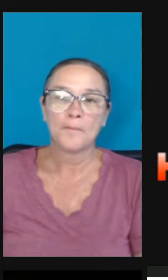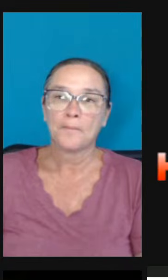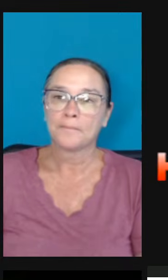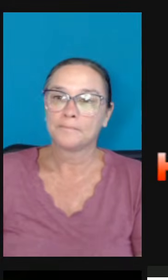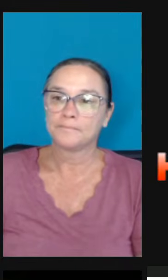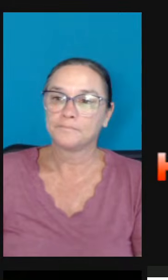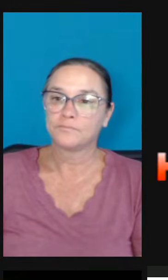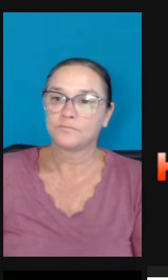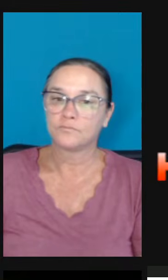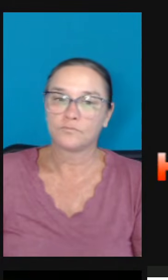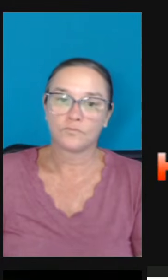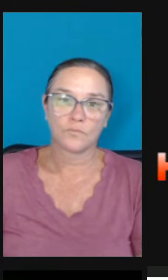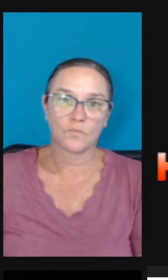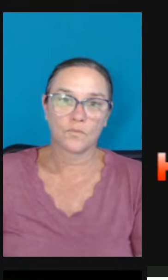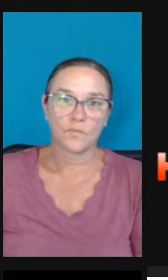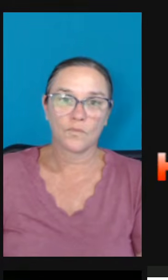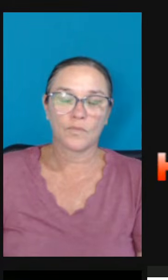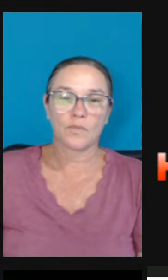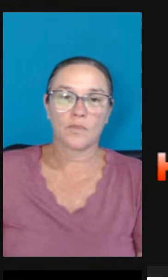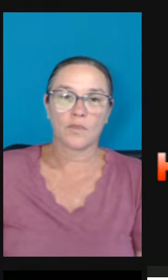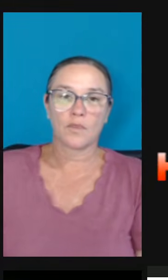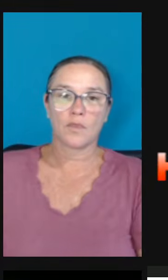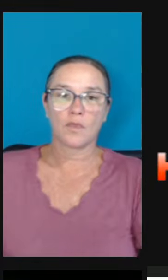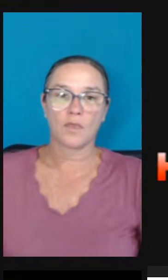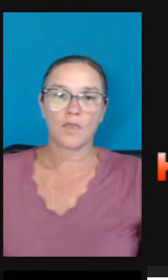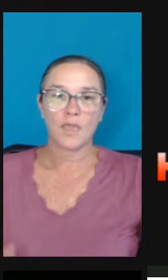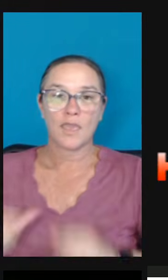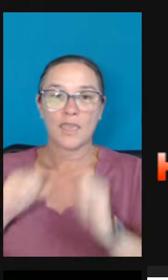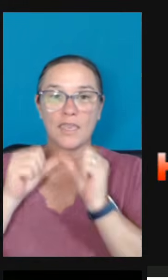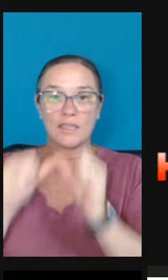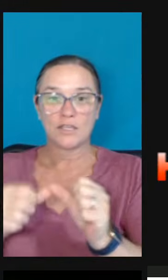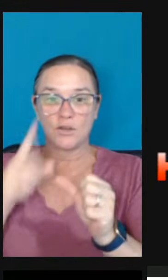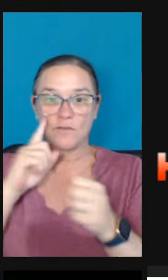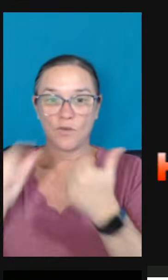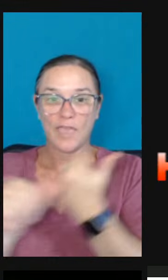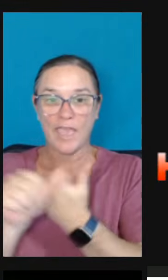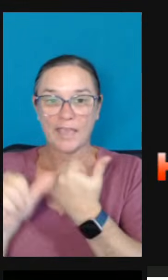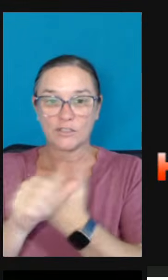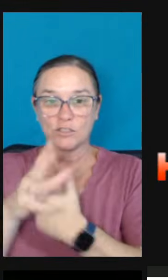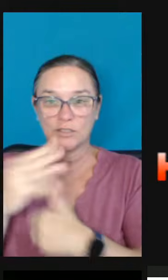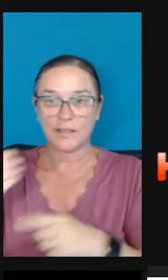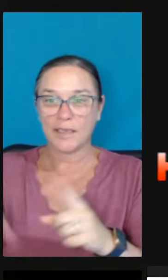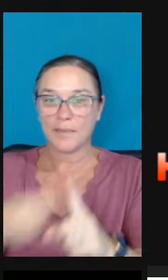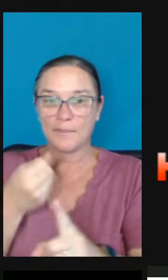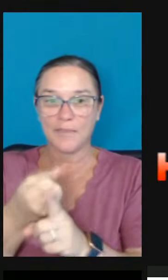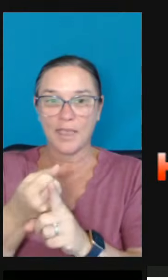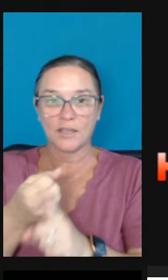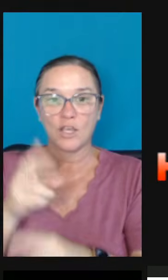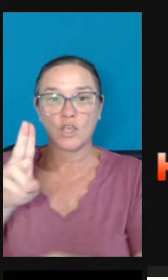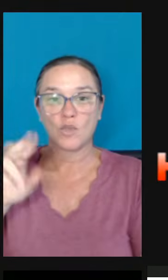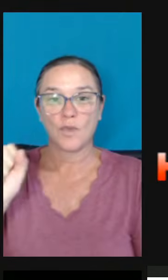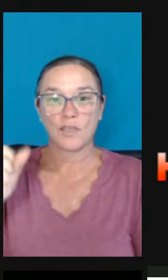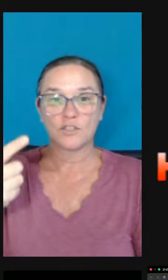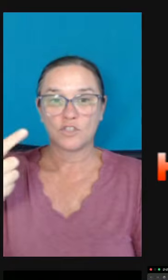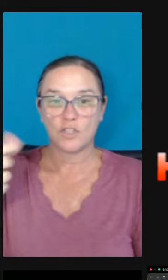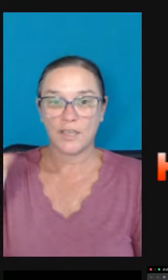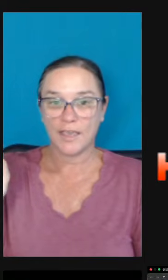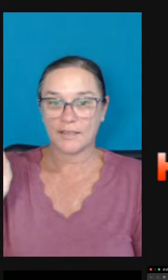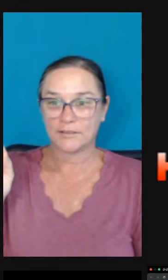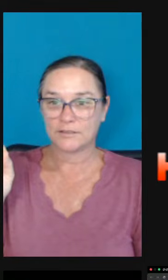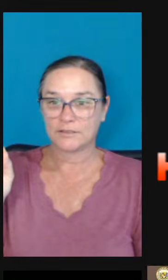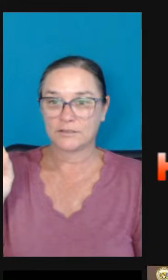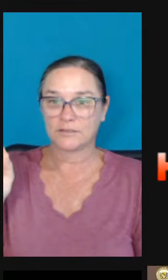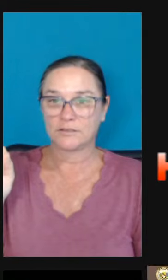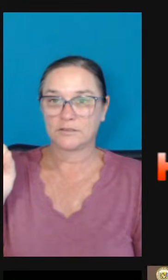All right, so continuing on our hazards and impact right here, the USGS has